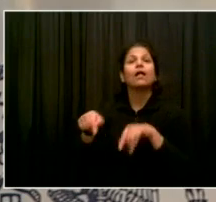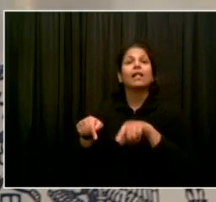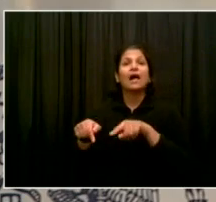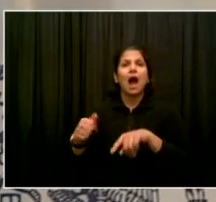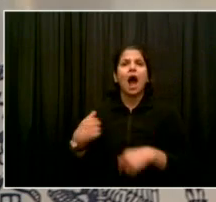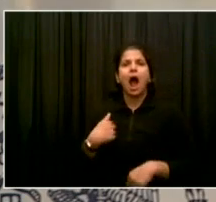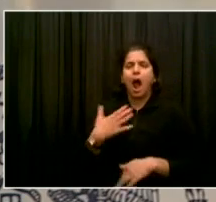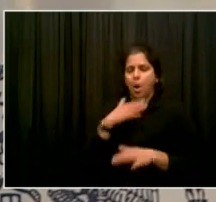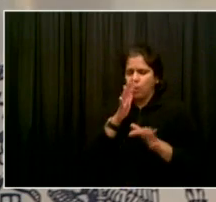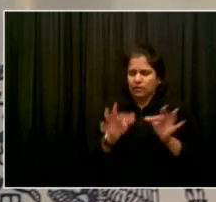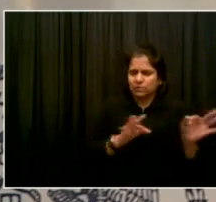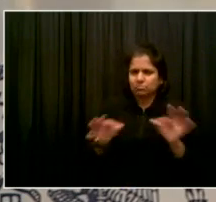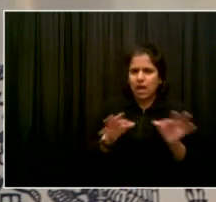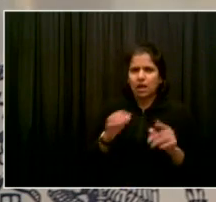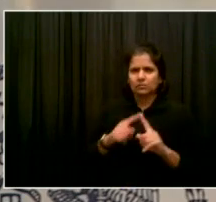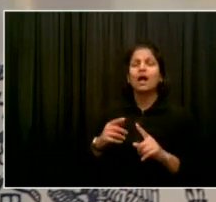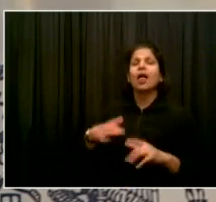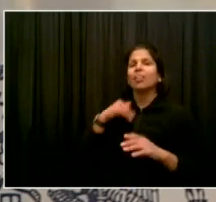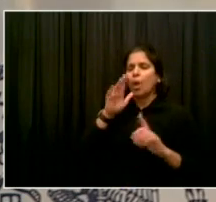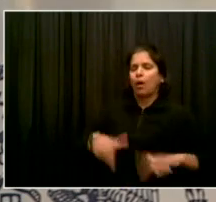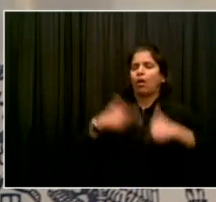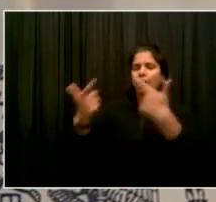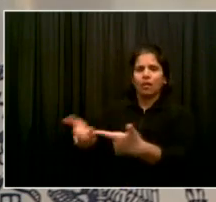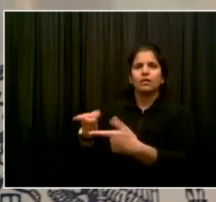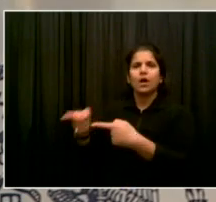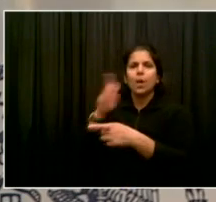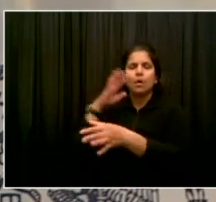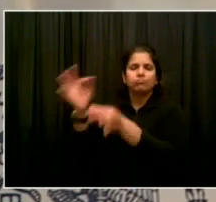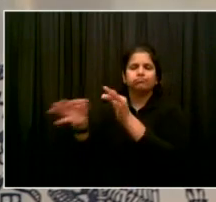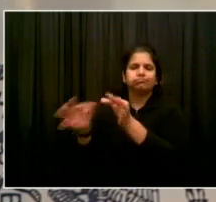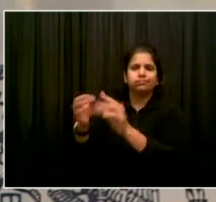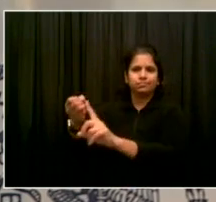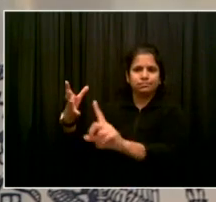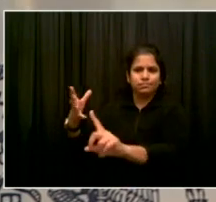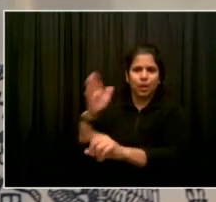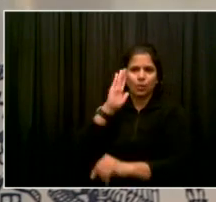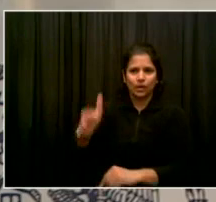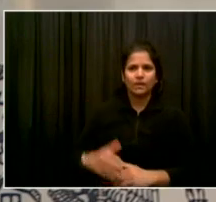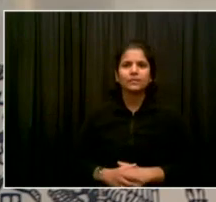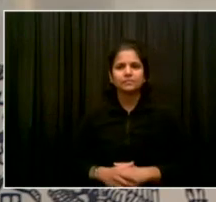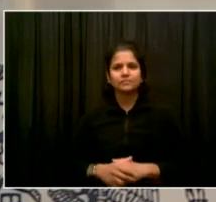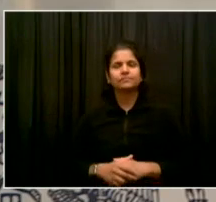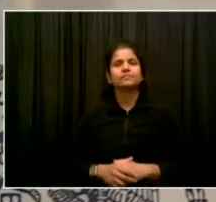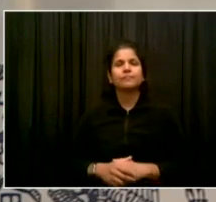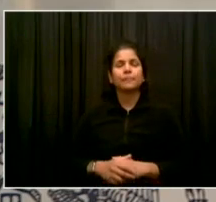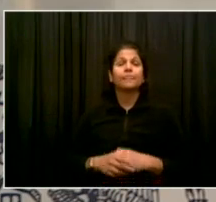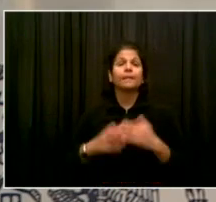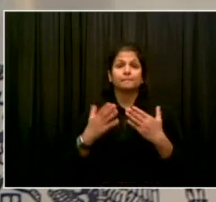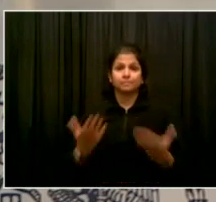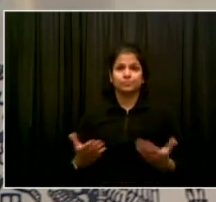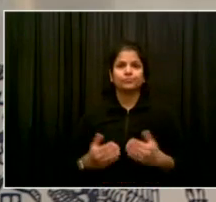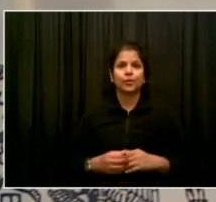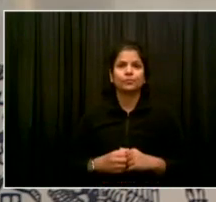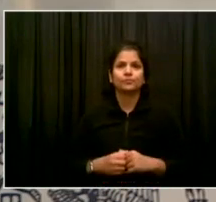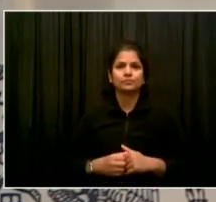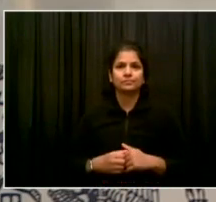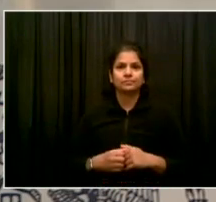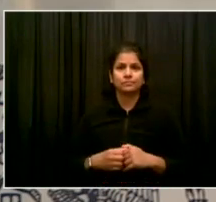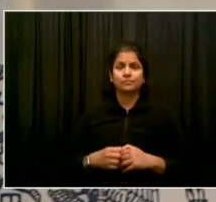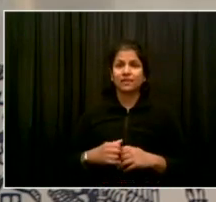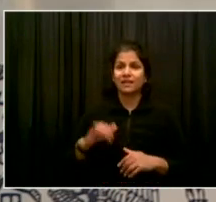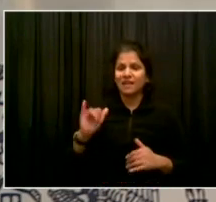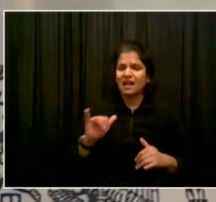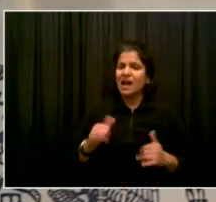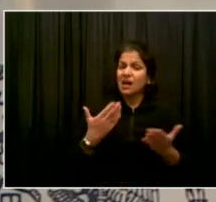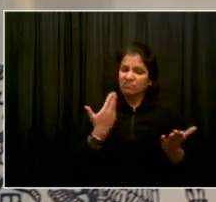senior senator to weigh in on a variety of things. But the fact is that Chuck Schumer and Jerry Nadler